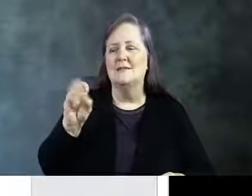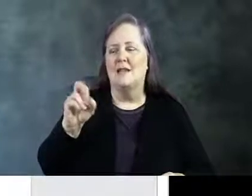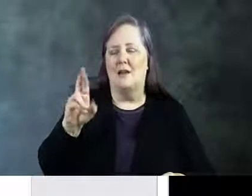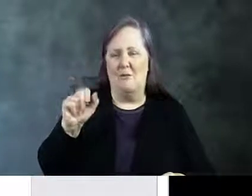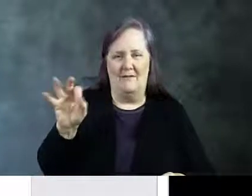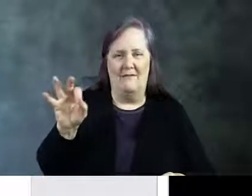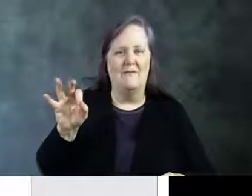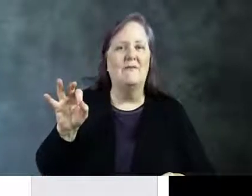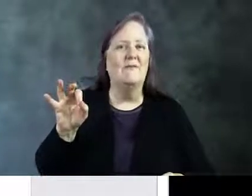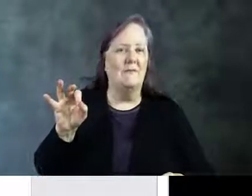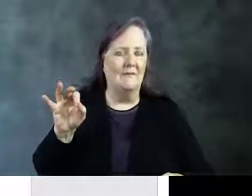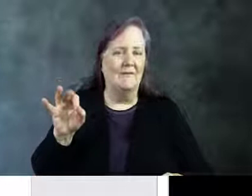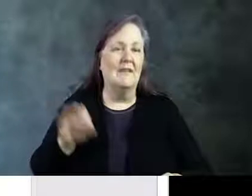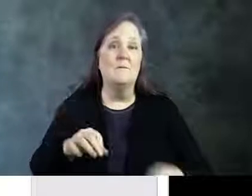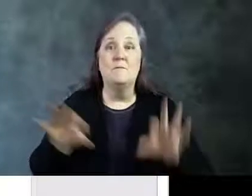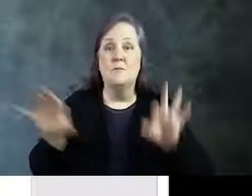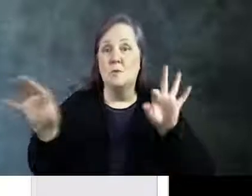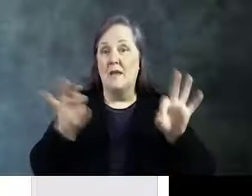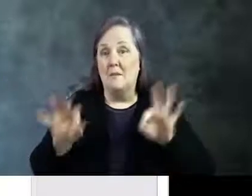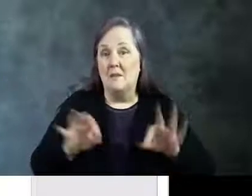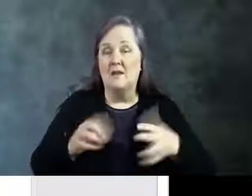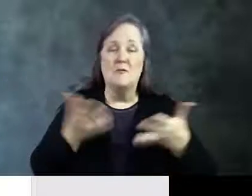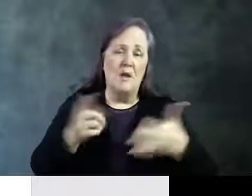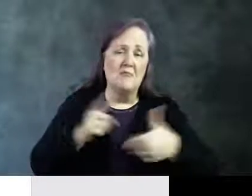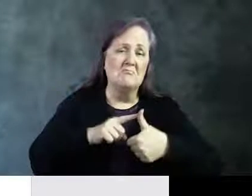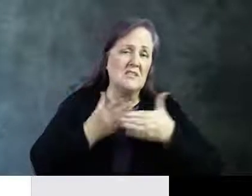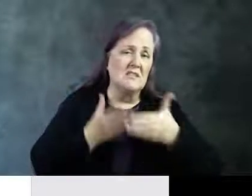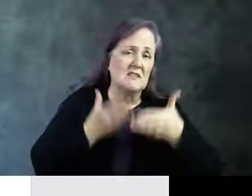serif fonts you can pick from are Arial, which is what